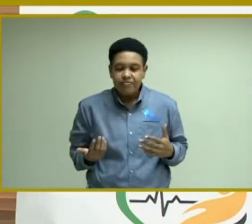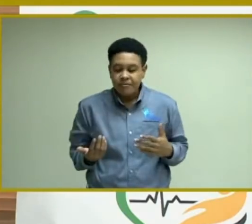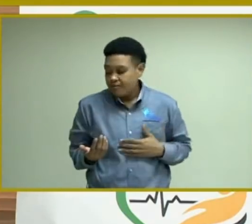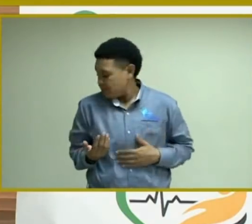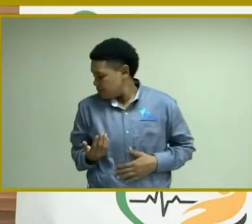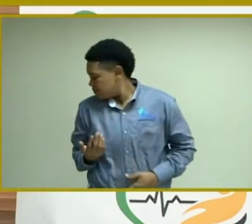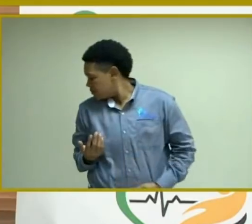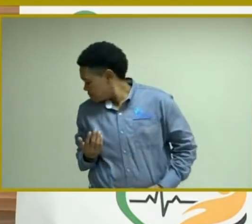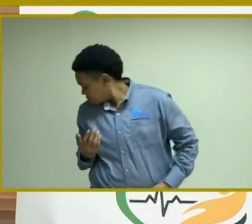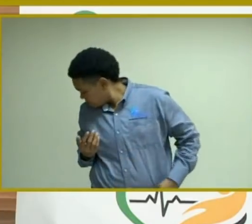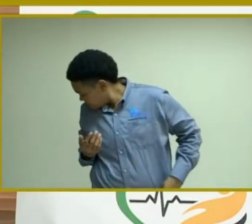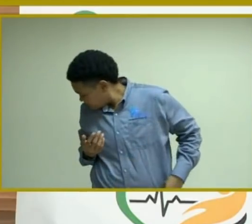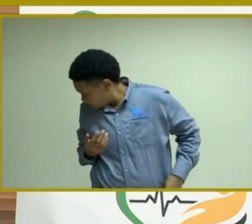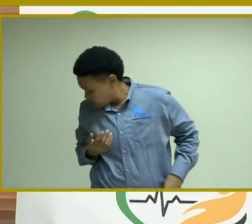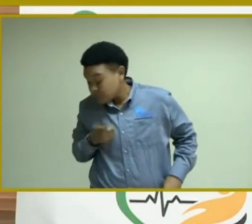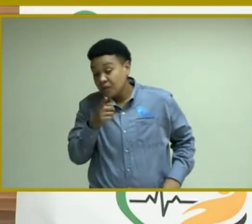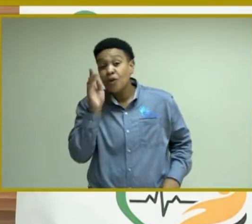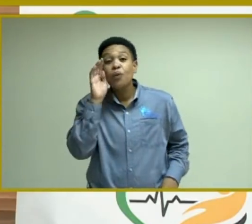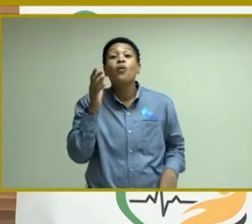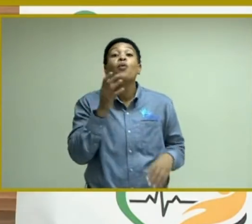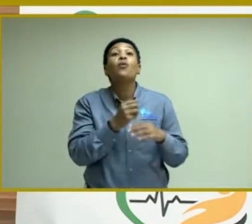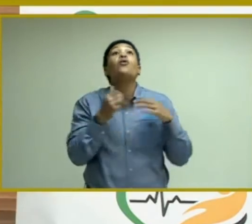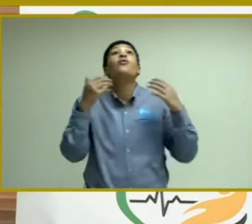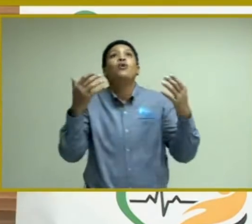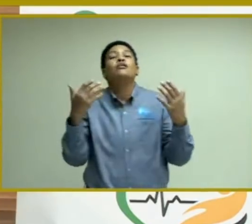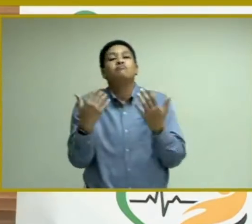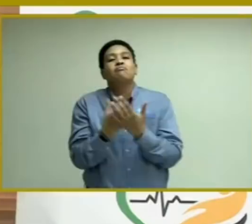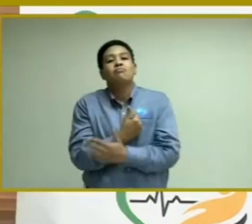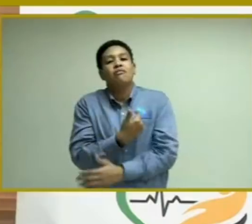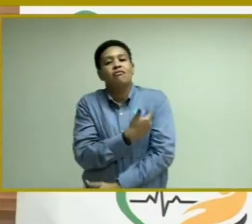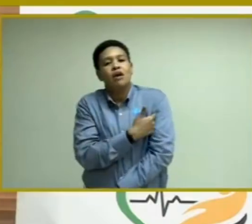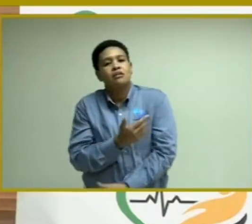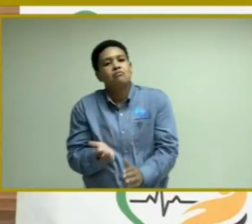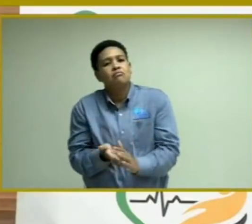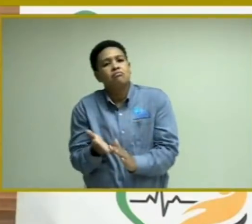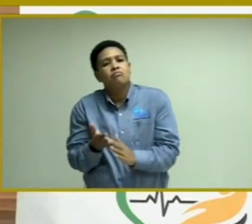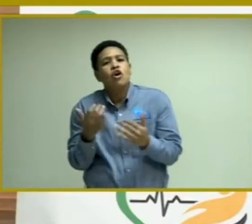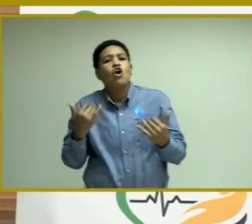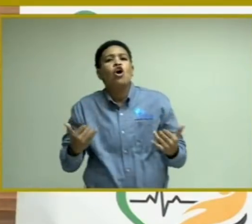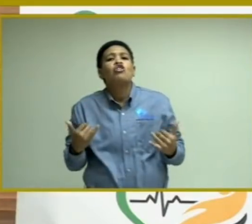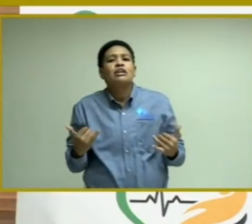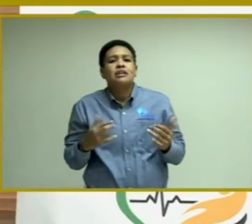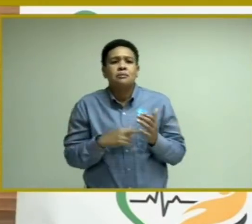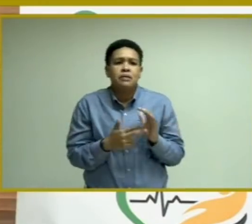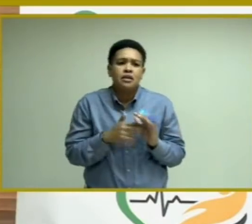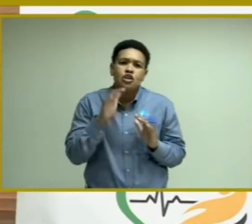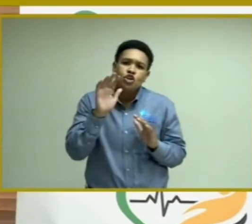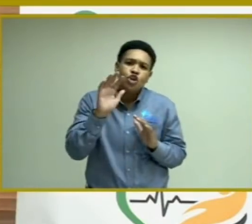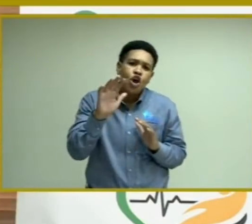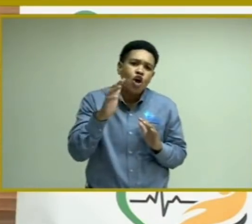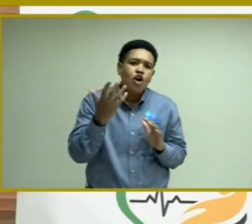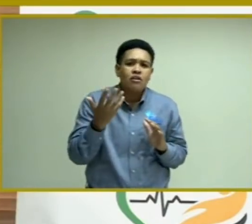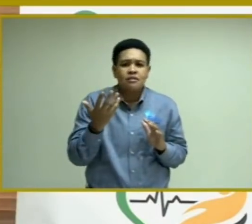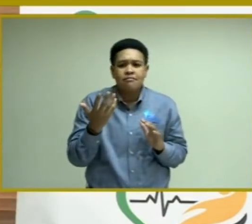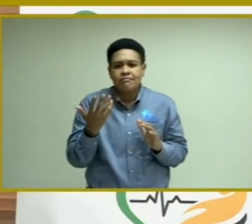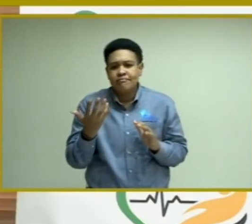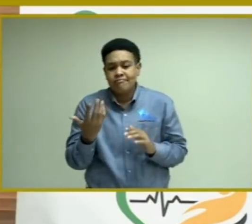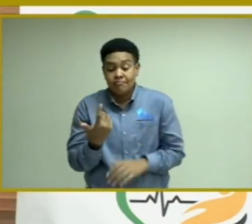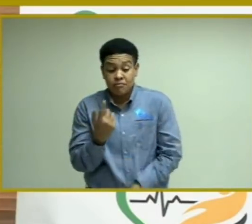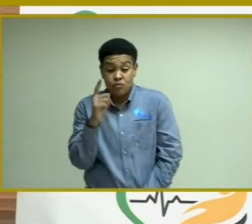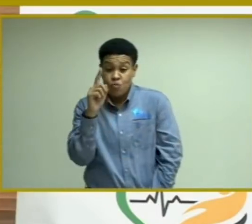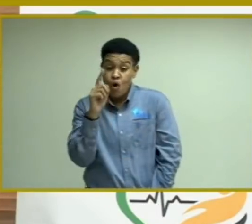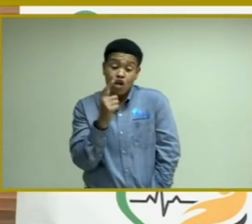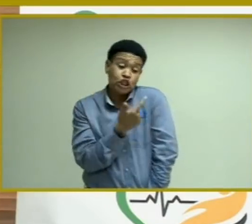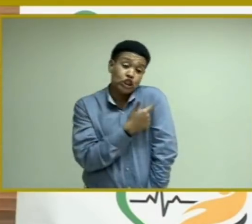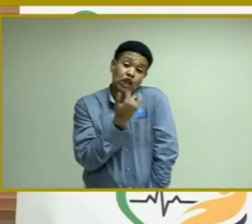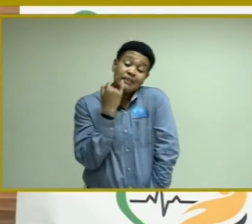you would want to get your vaccine status current, meaning getting your single jab in the case of